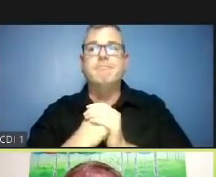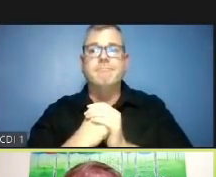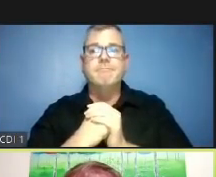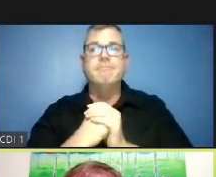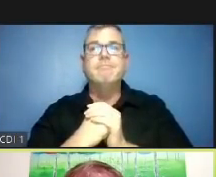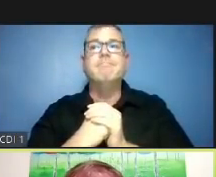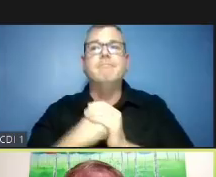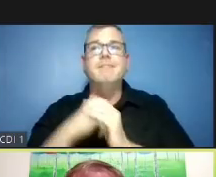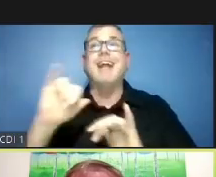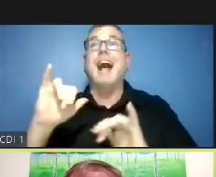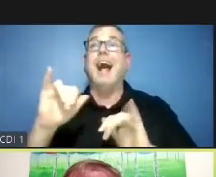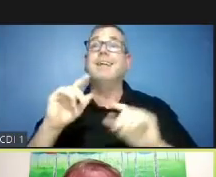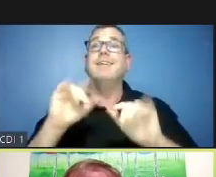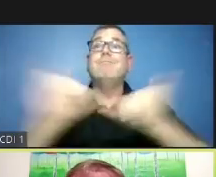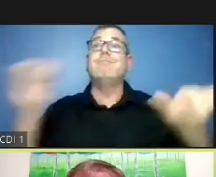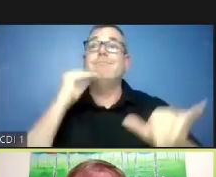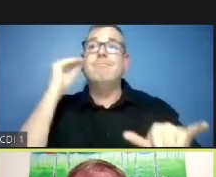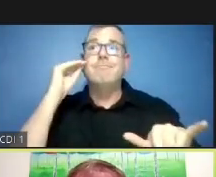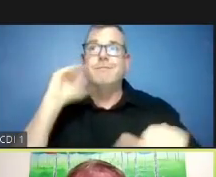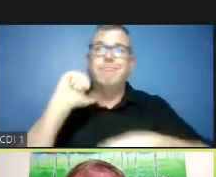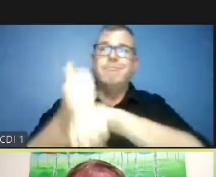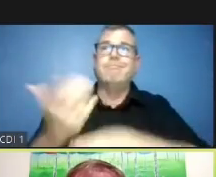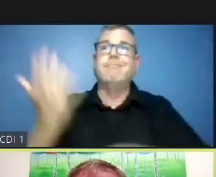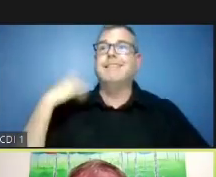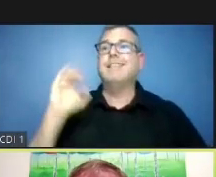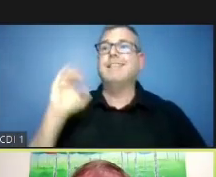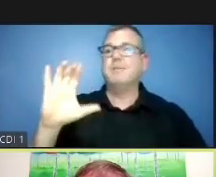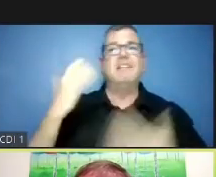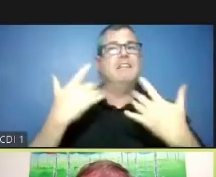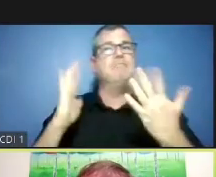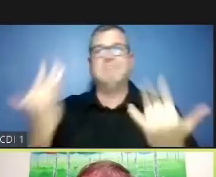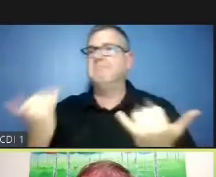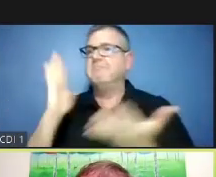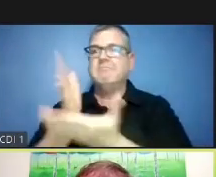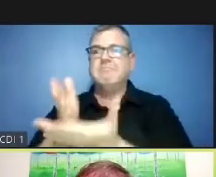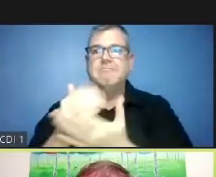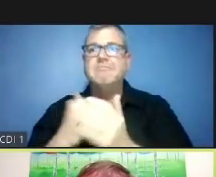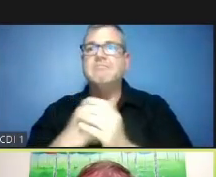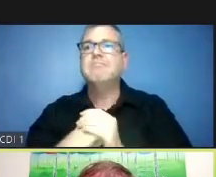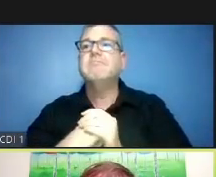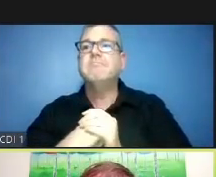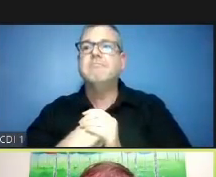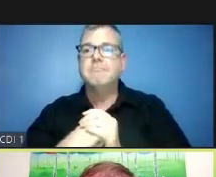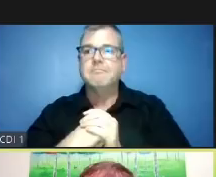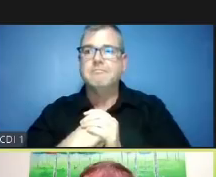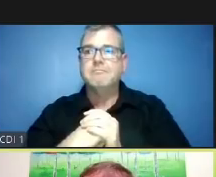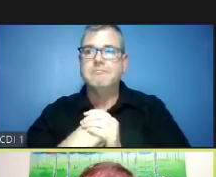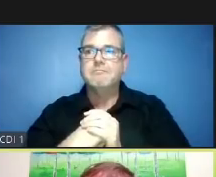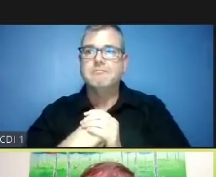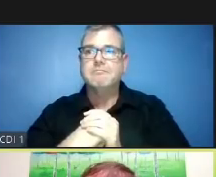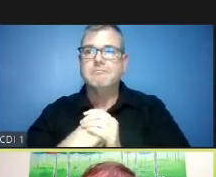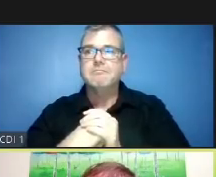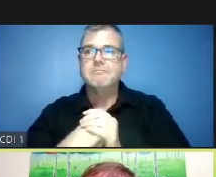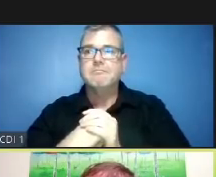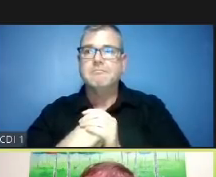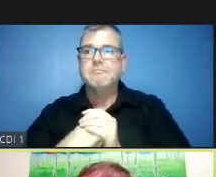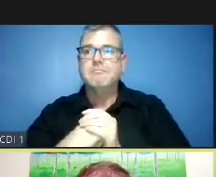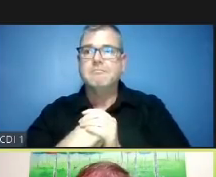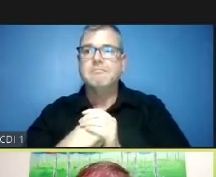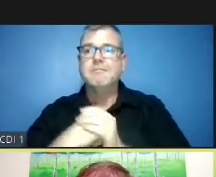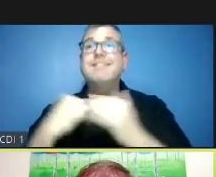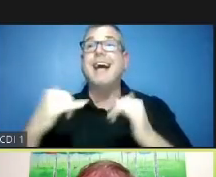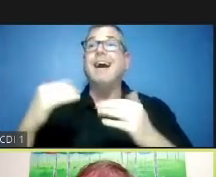limitations, reduced ICU capacity. We moved from the 4 tiers, the purple tiers, red, yellow, orange,